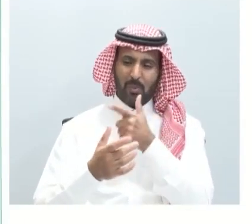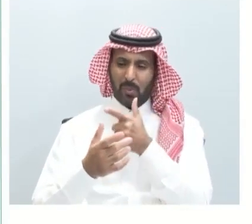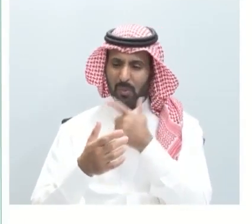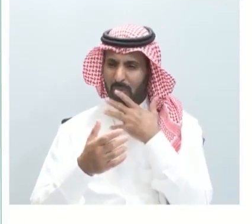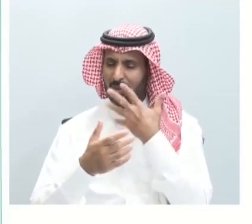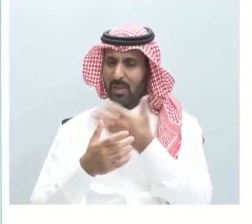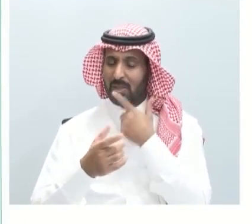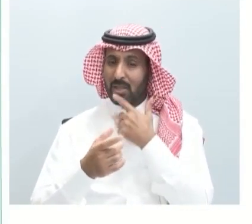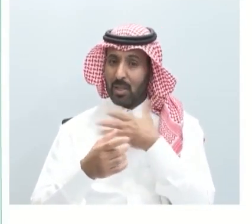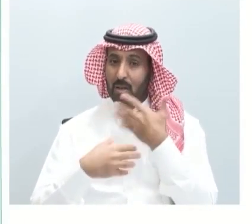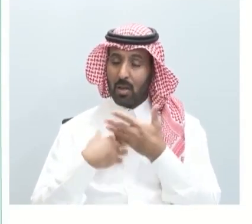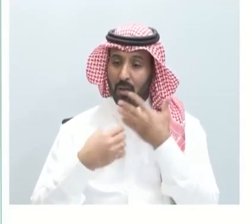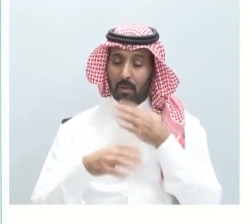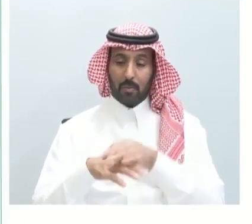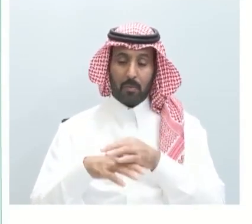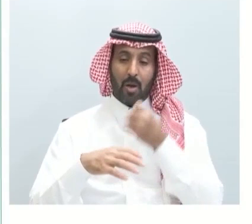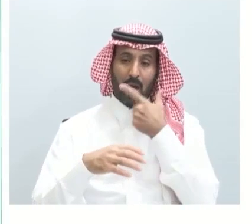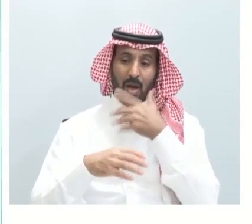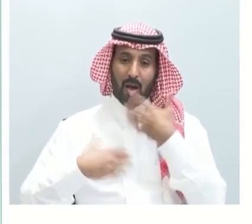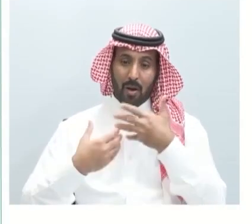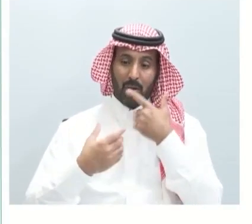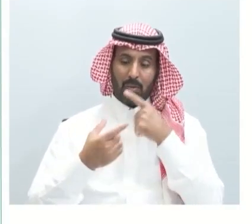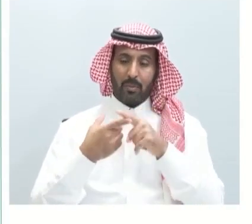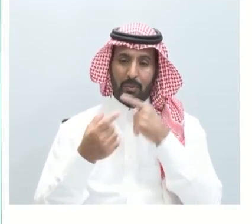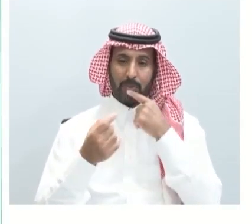people laugh really hard. So,